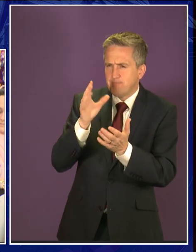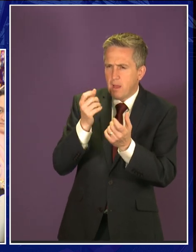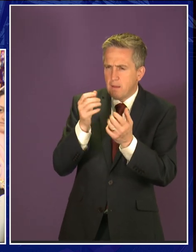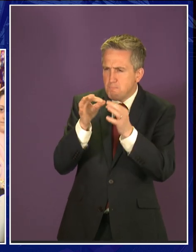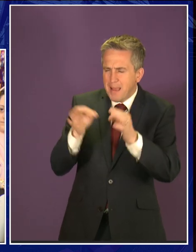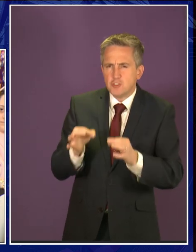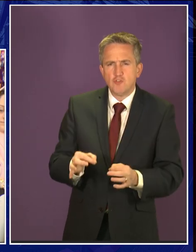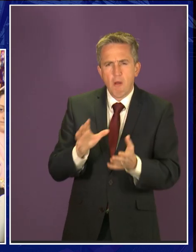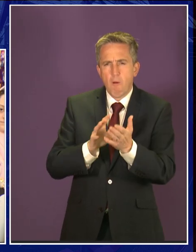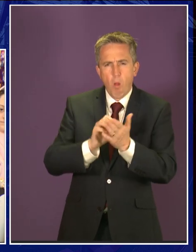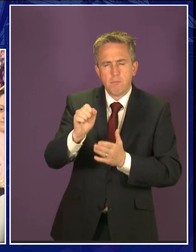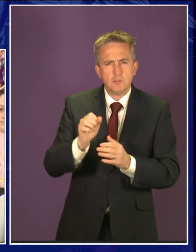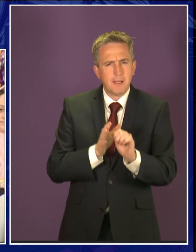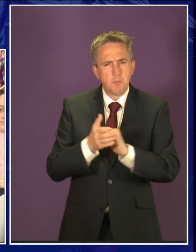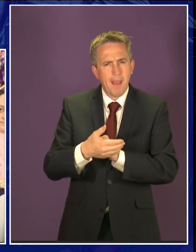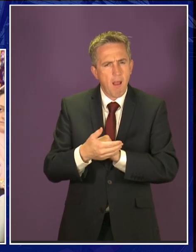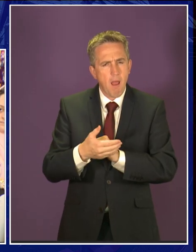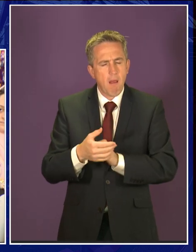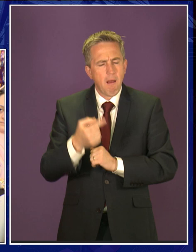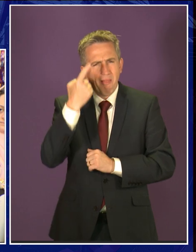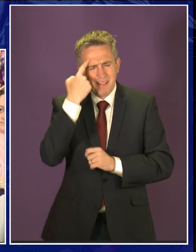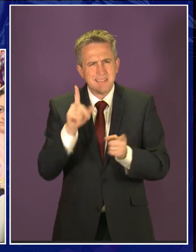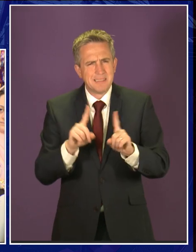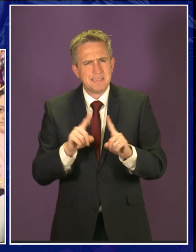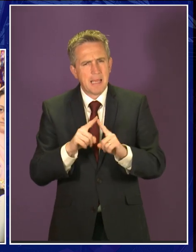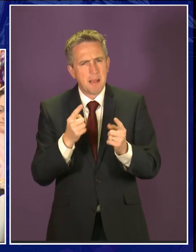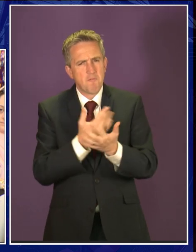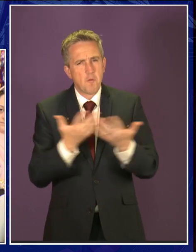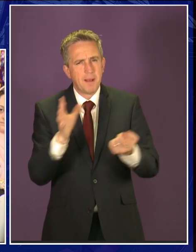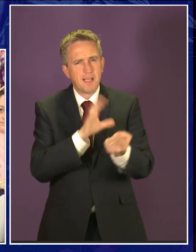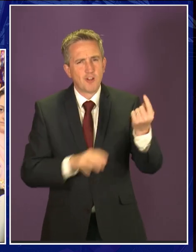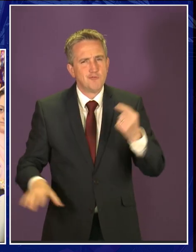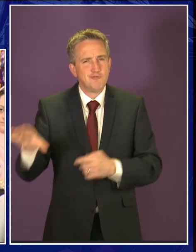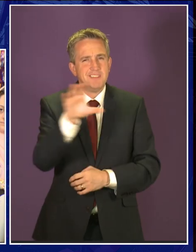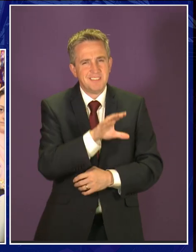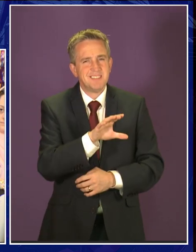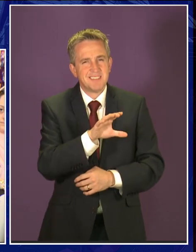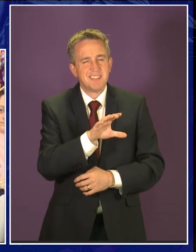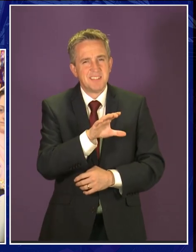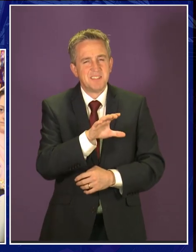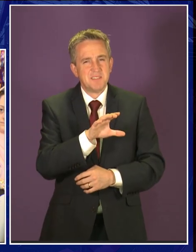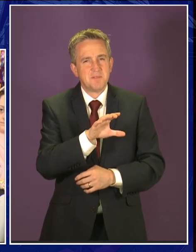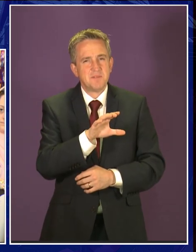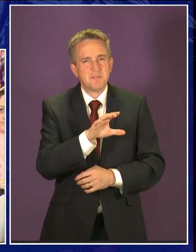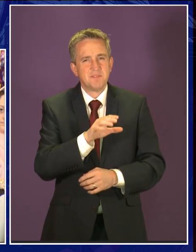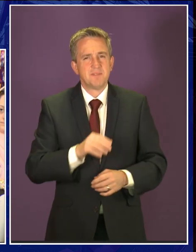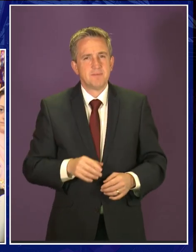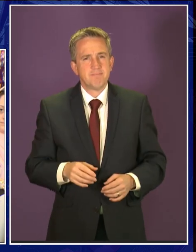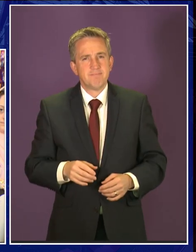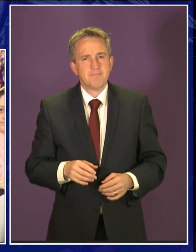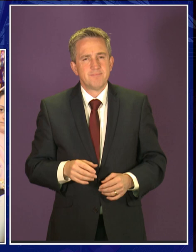And this happens to be the case for a lot of countries, especially those that are also filled